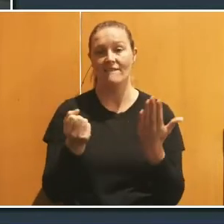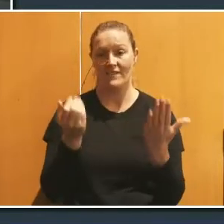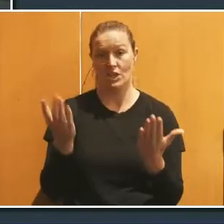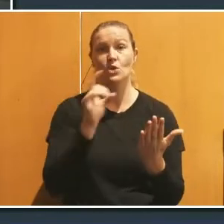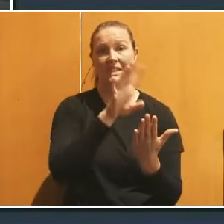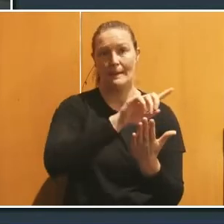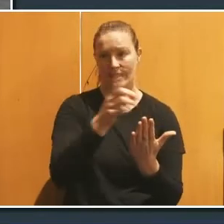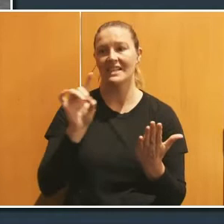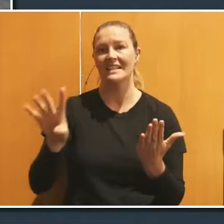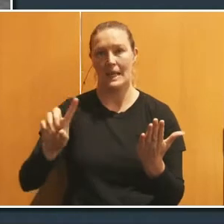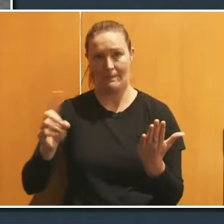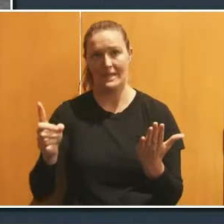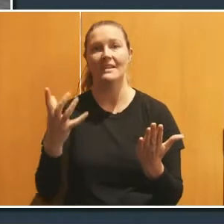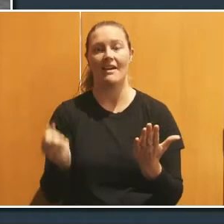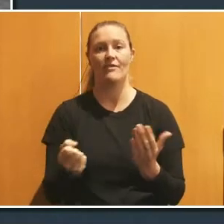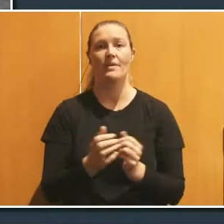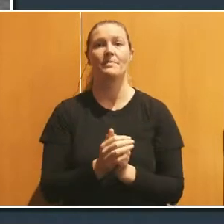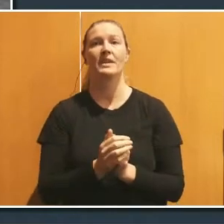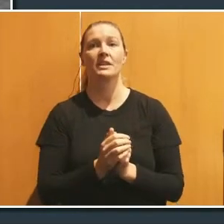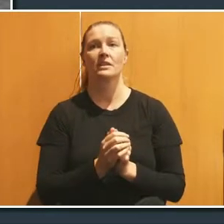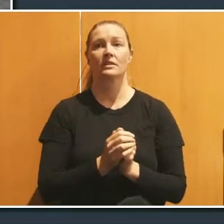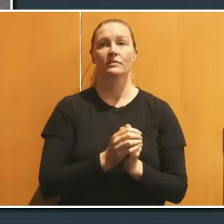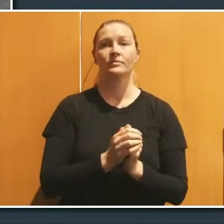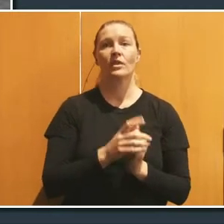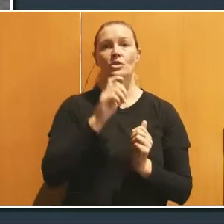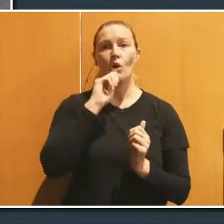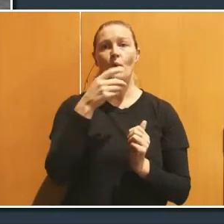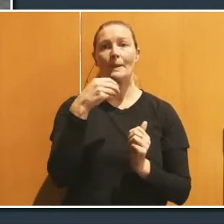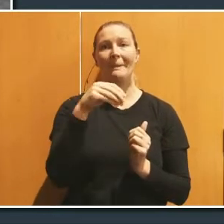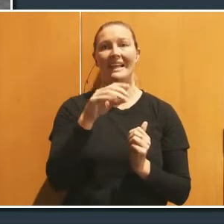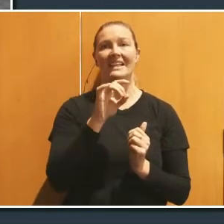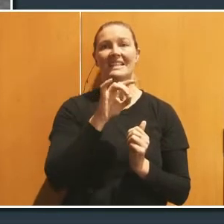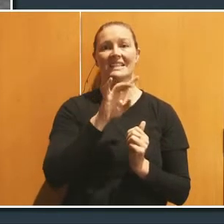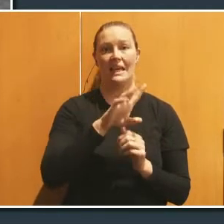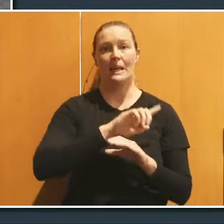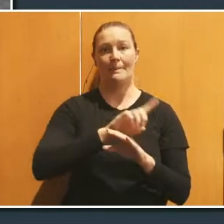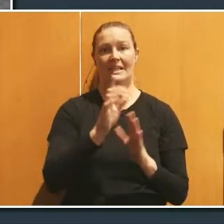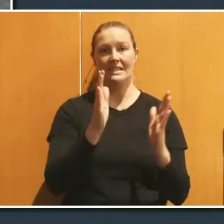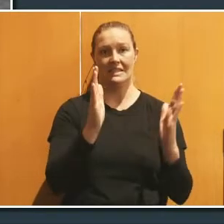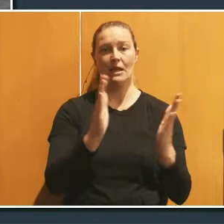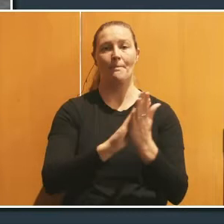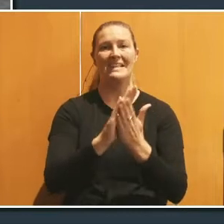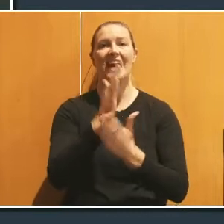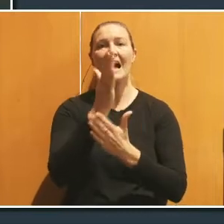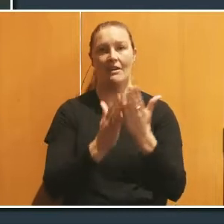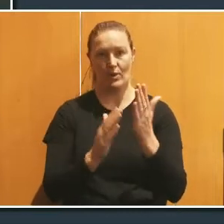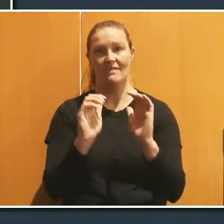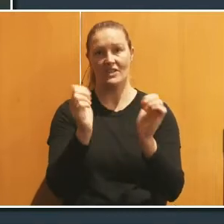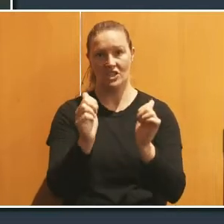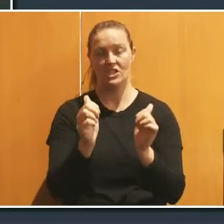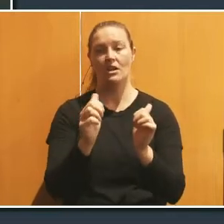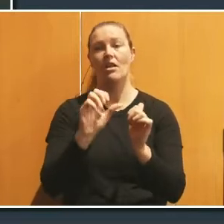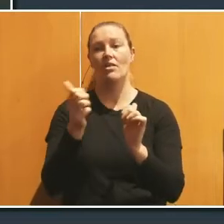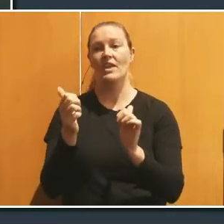will actually, rather than a ballot 5, we'll do a ballot 10 minutes, just to let you know. Okay. Halfway through, and then a double